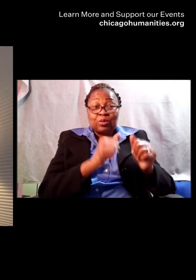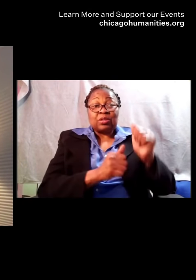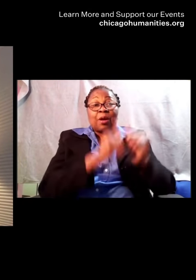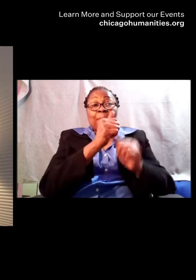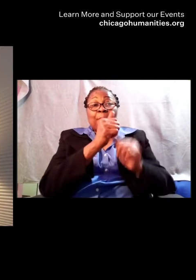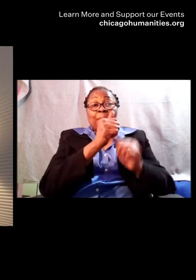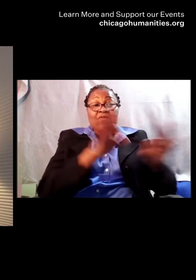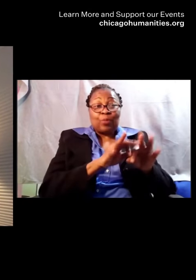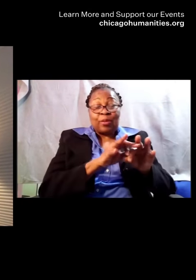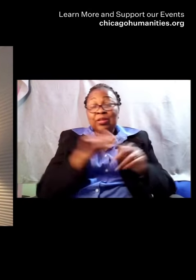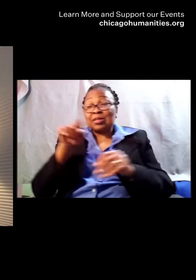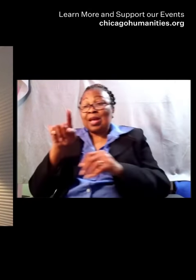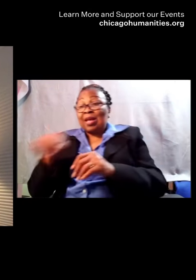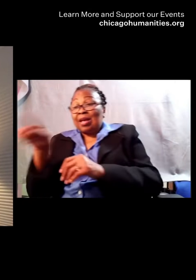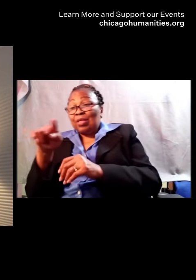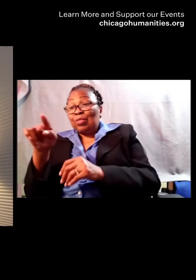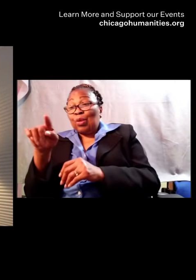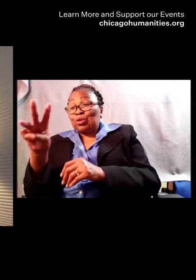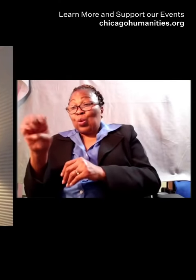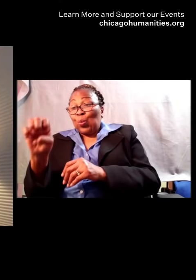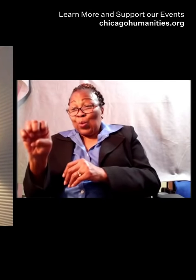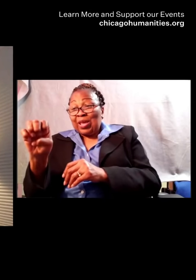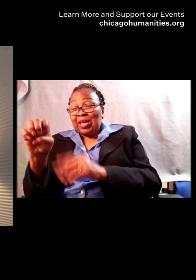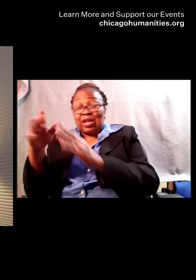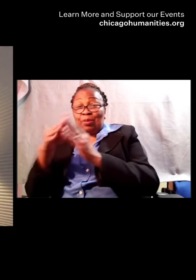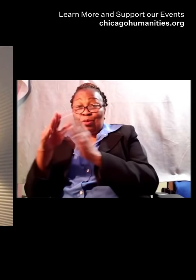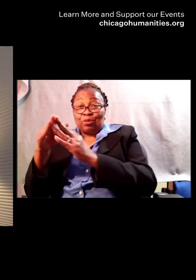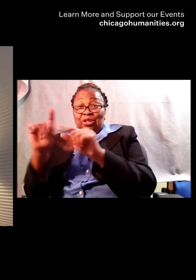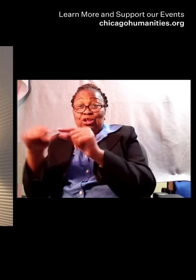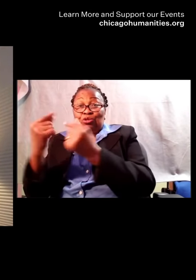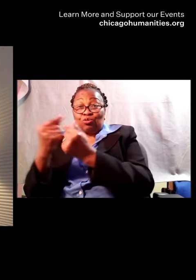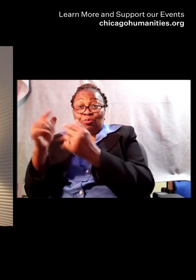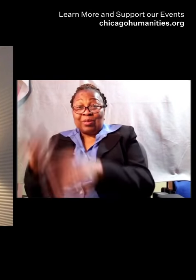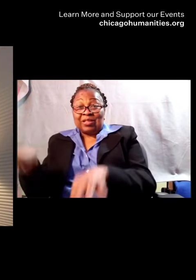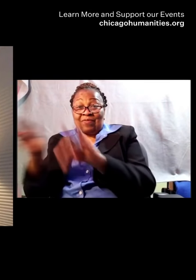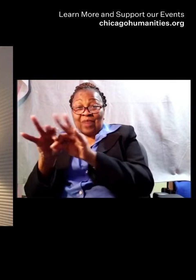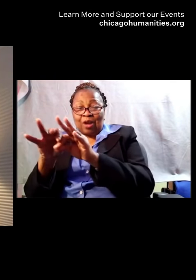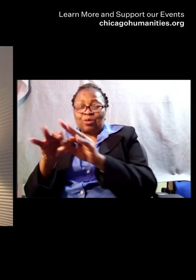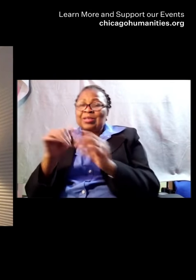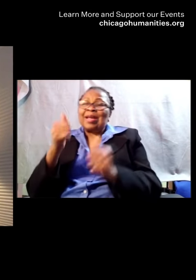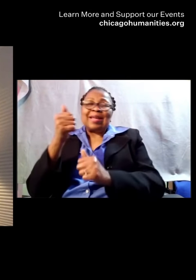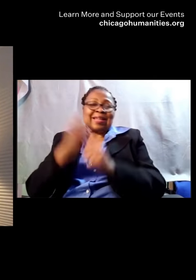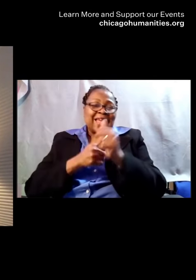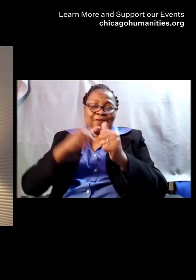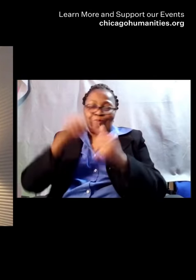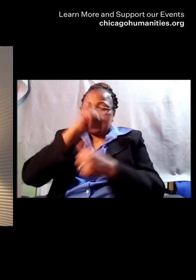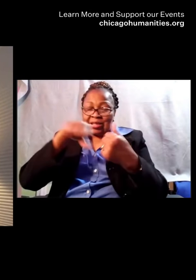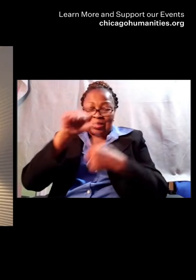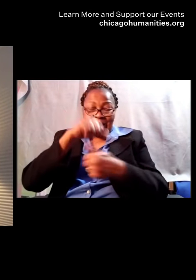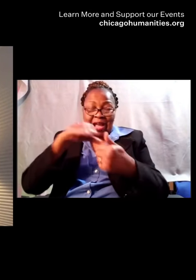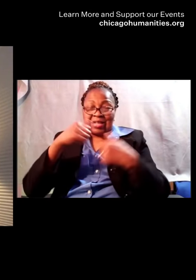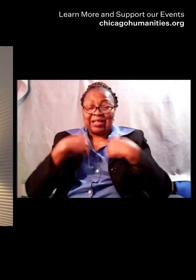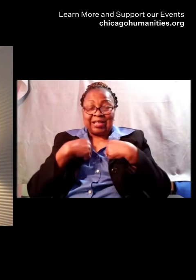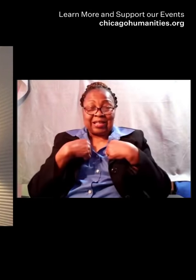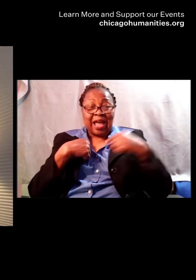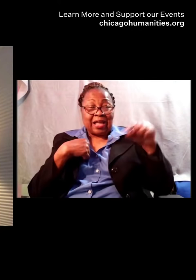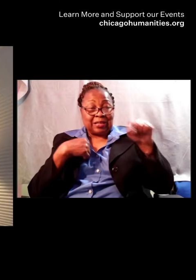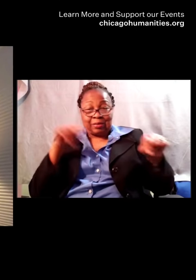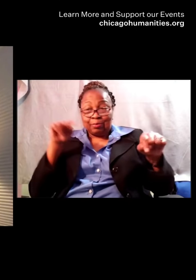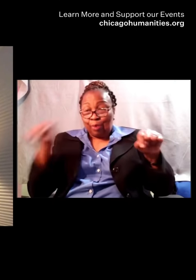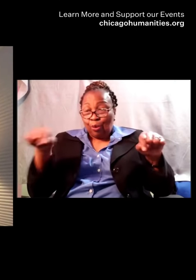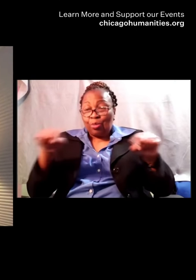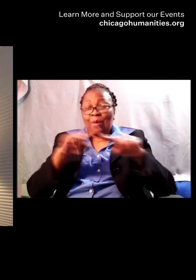we communities in which the group is most valued, and every society has got both, but it goes back and forth in emphasis.